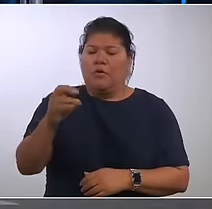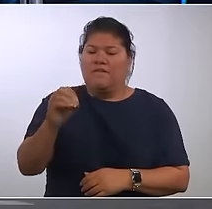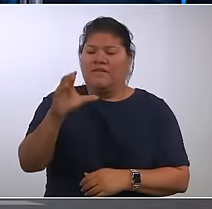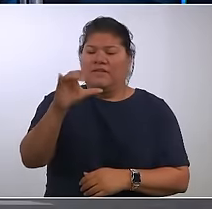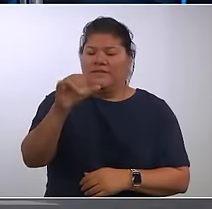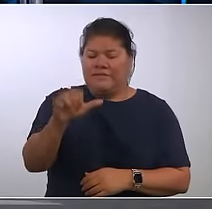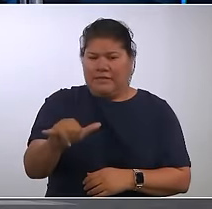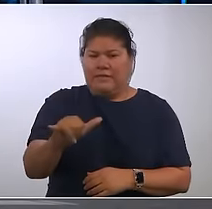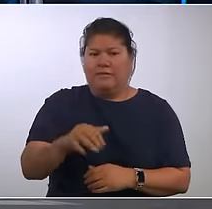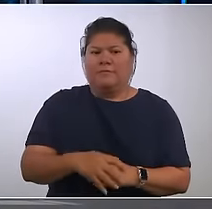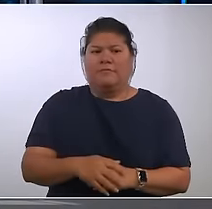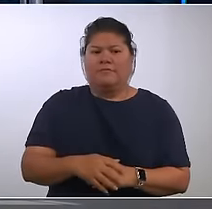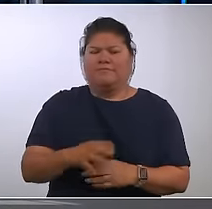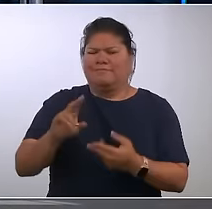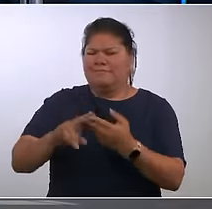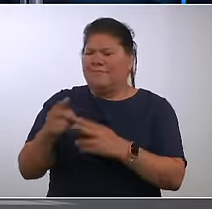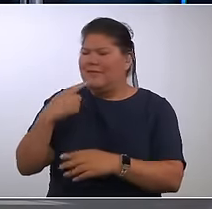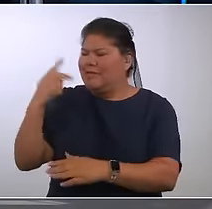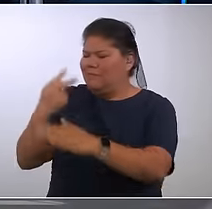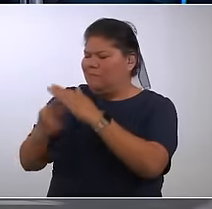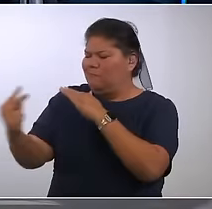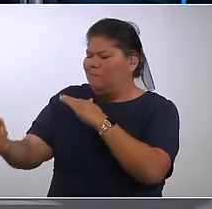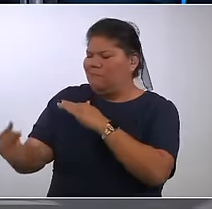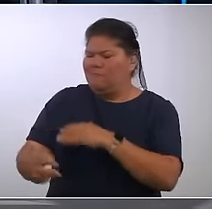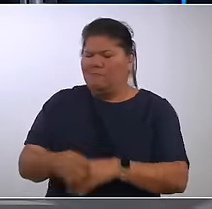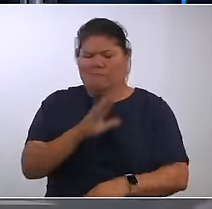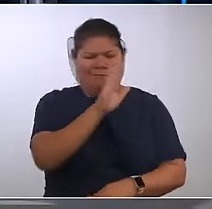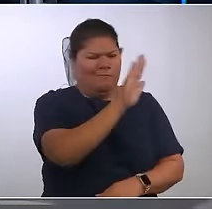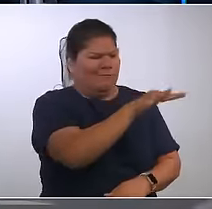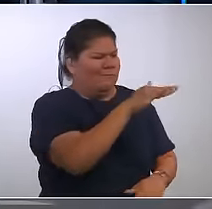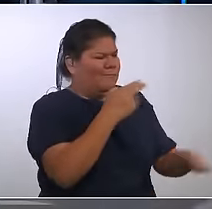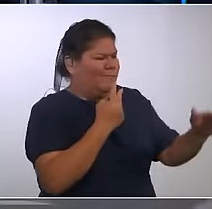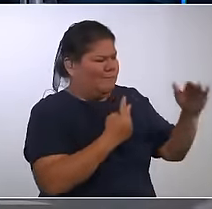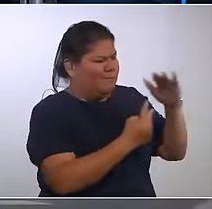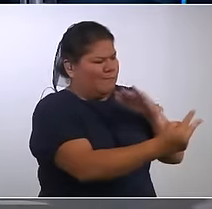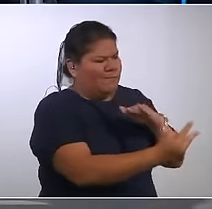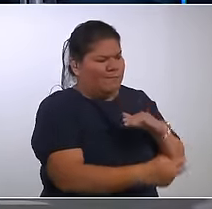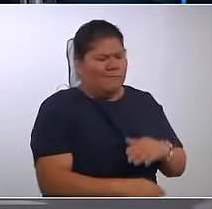dile profetiza. Turn to your neighbor and say, prophesy.